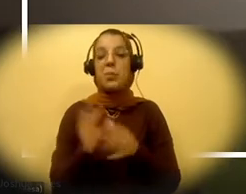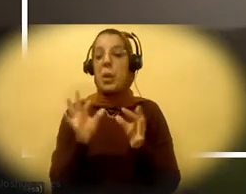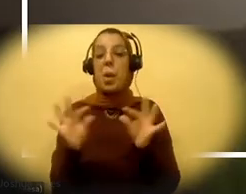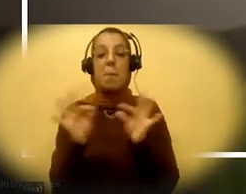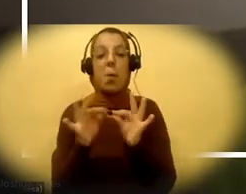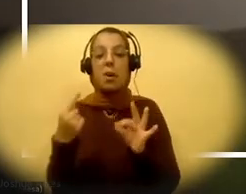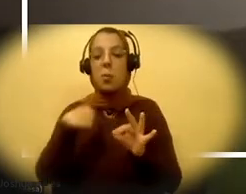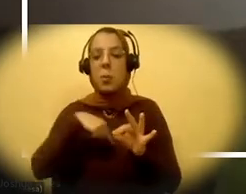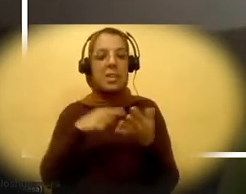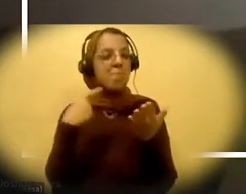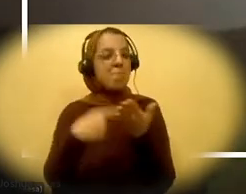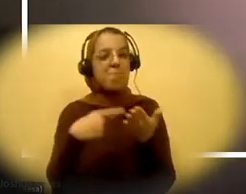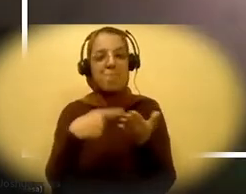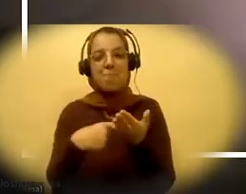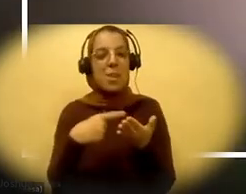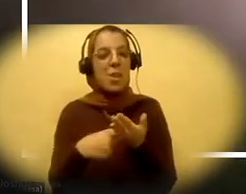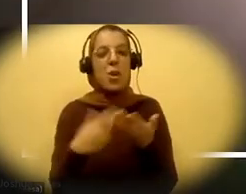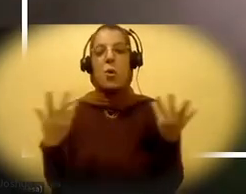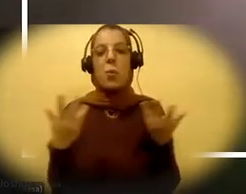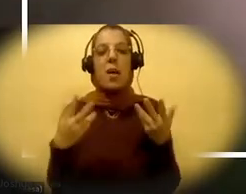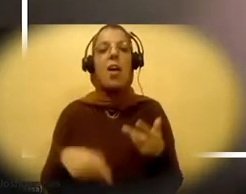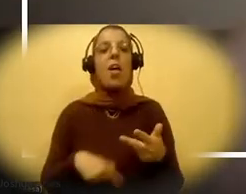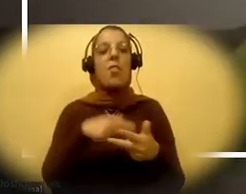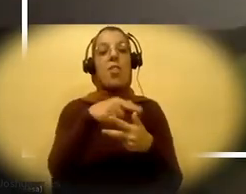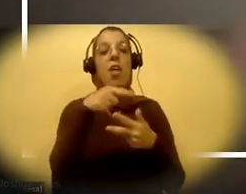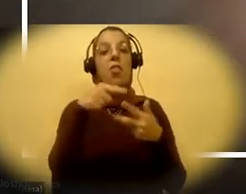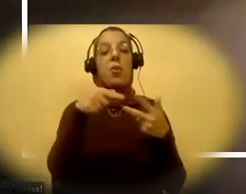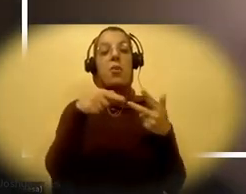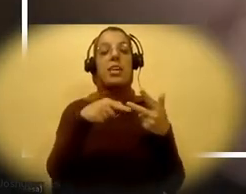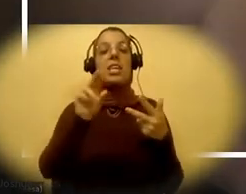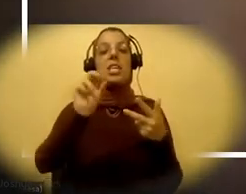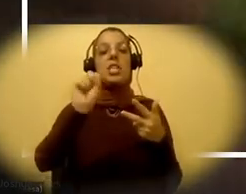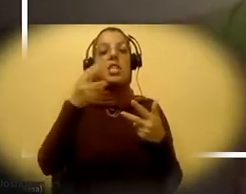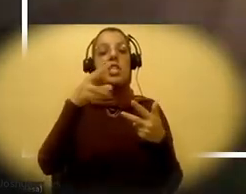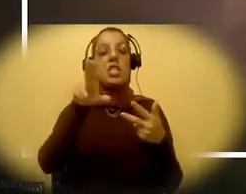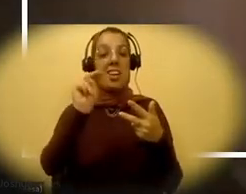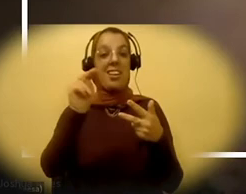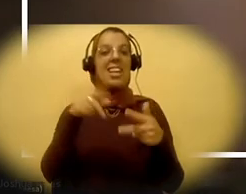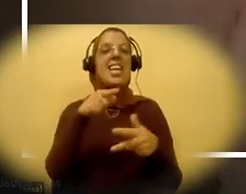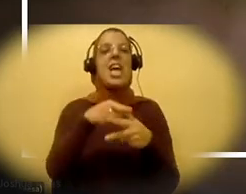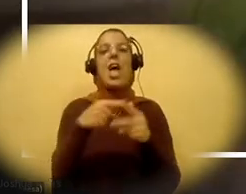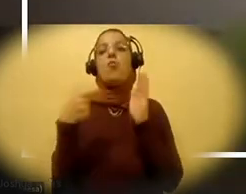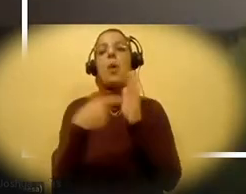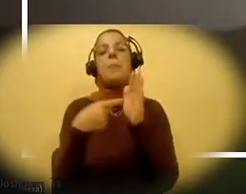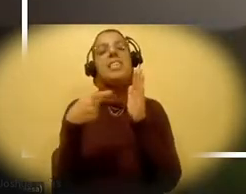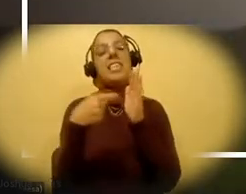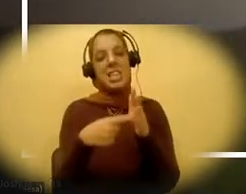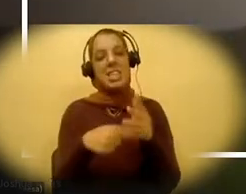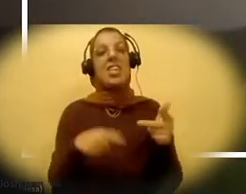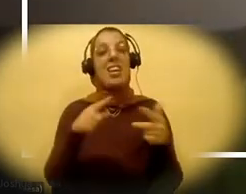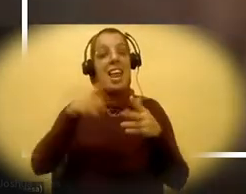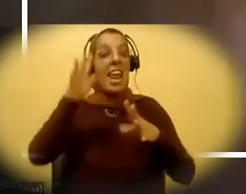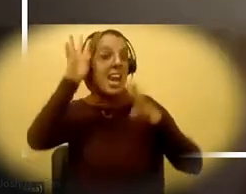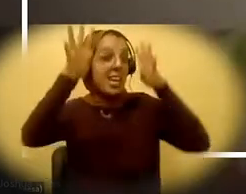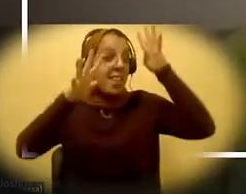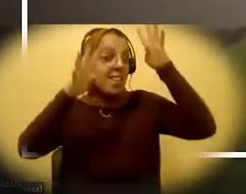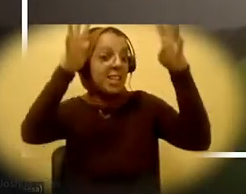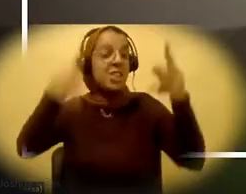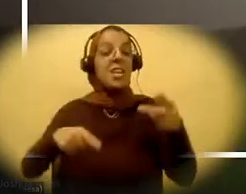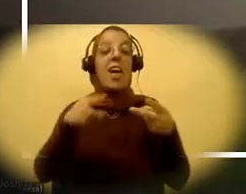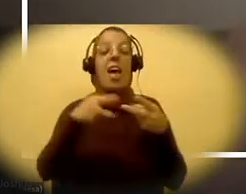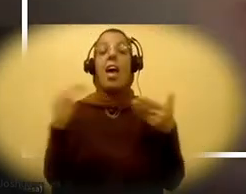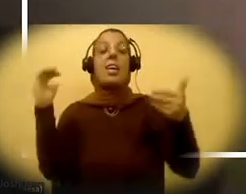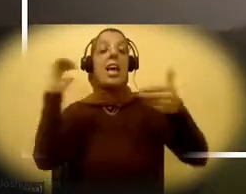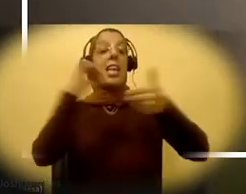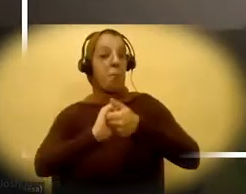Asian representation is the three shuns, I would like to call it. There's representation, innovation, and collaboration.